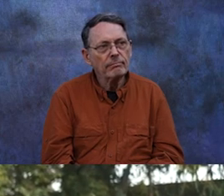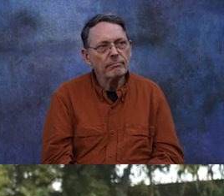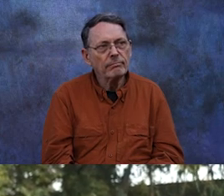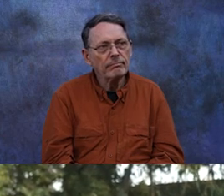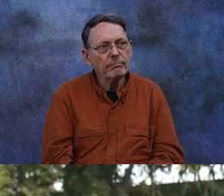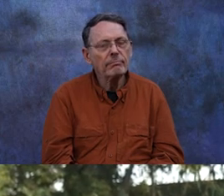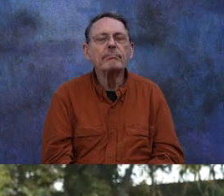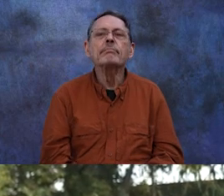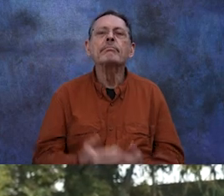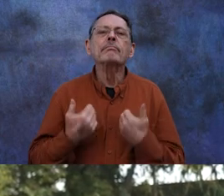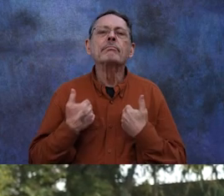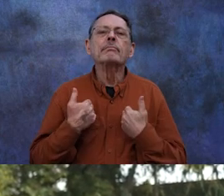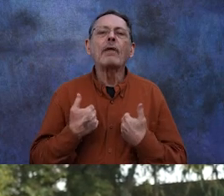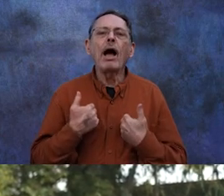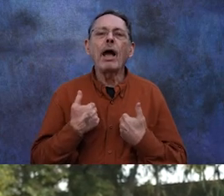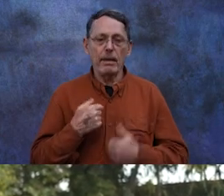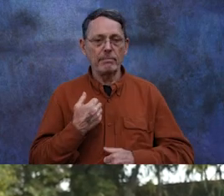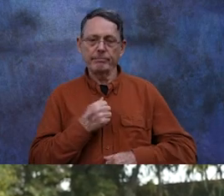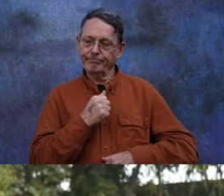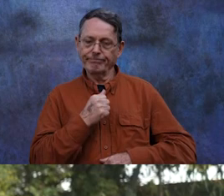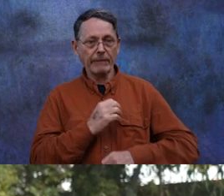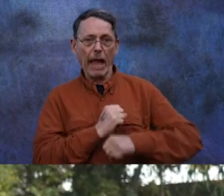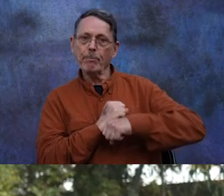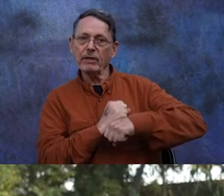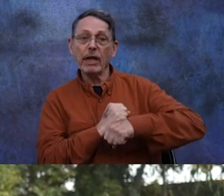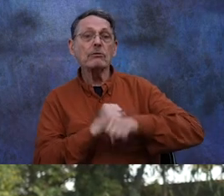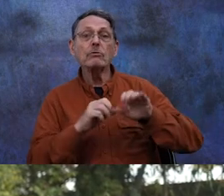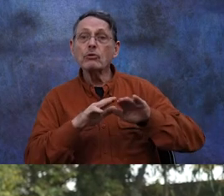I am the protectress of children.